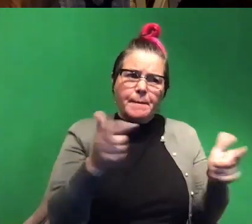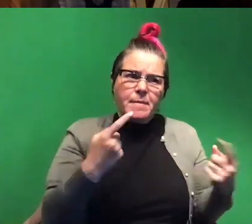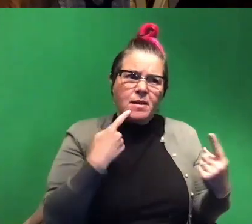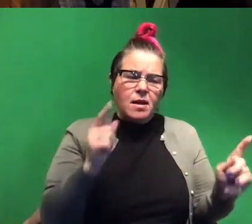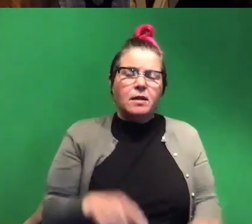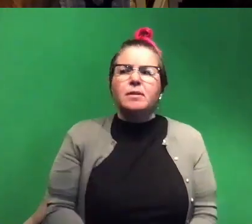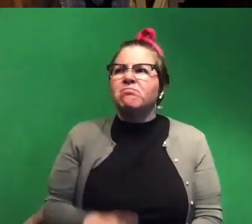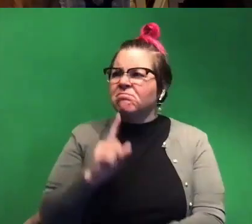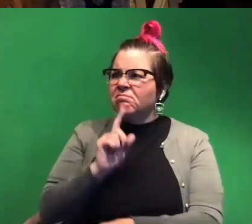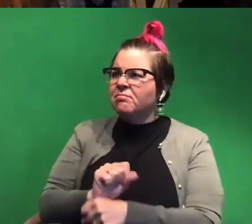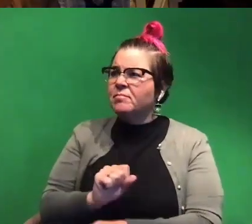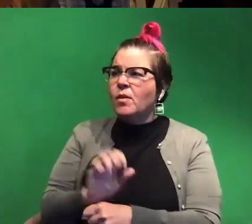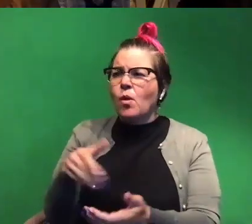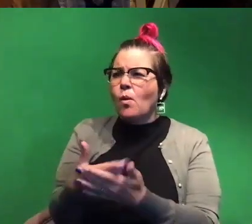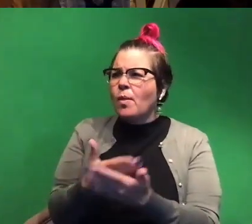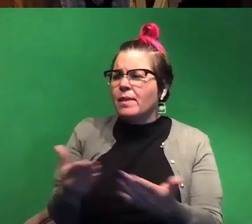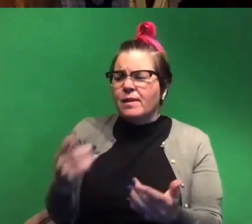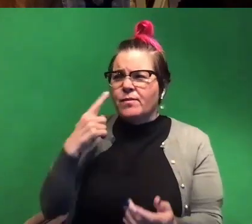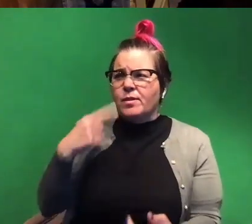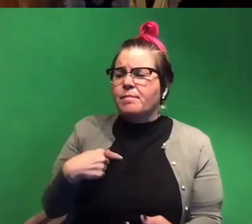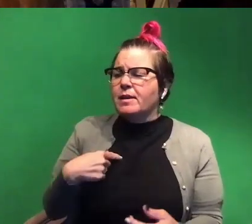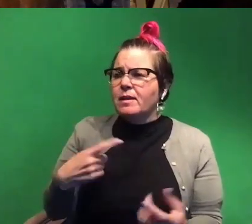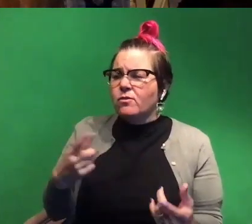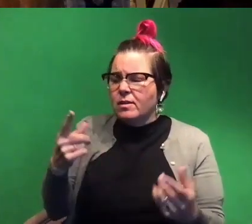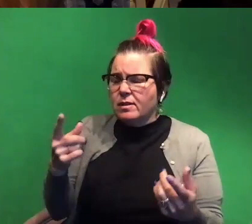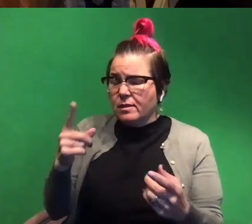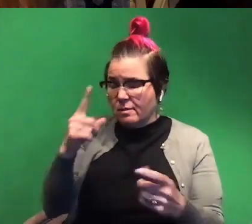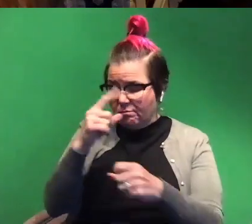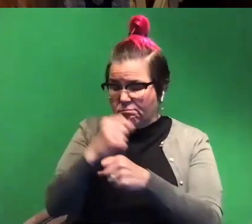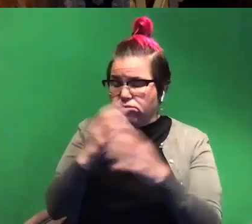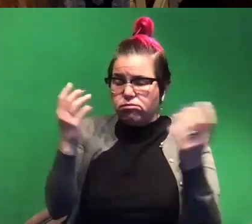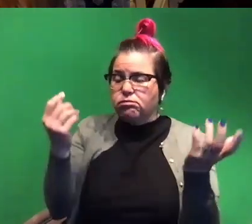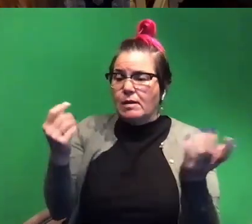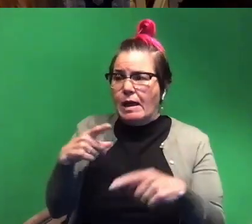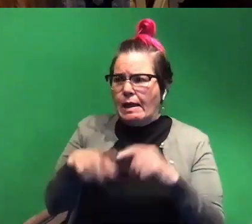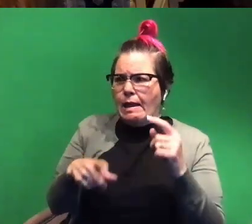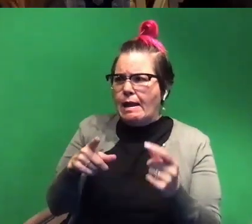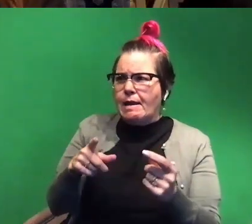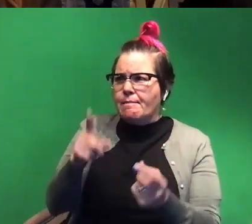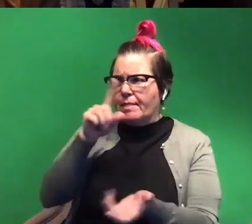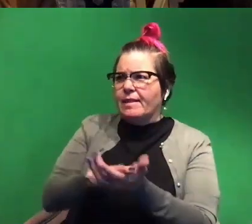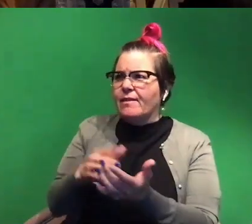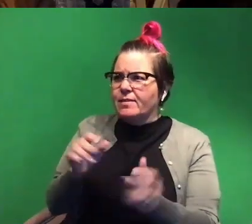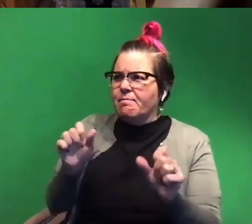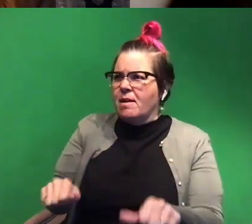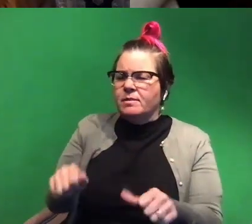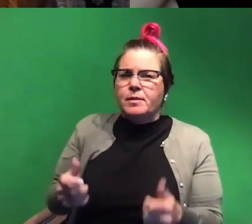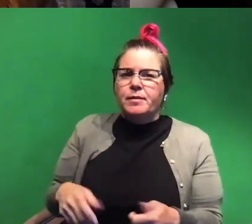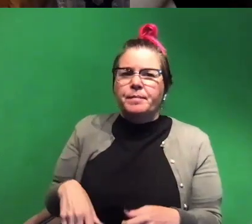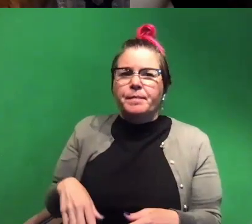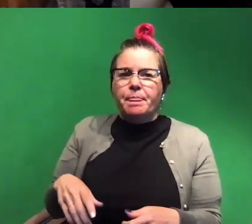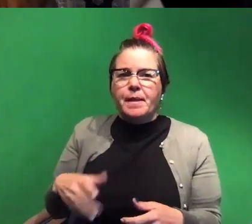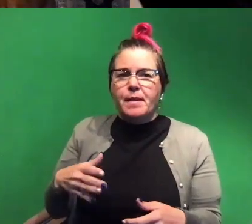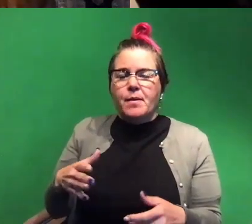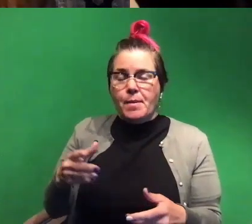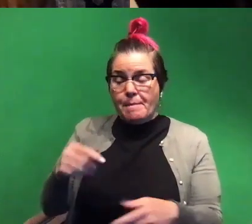real. The whole thing to me seems so unthinkably amazing. Like, I just can't believe we can do it. Like, knowing what I have in